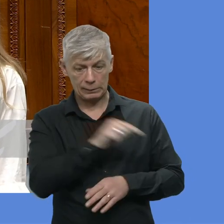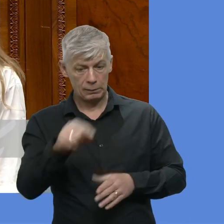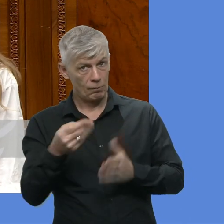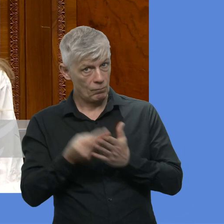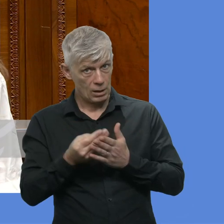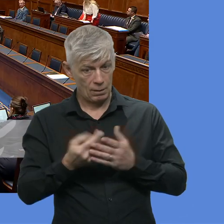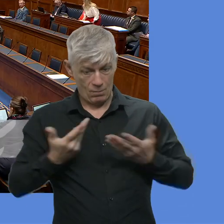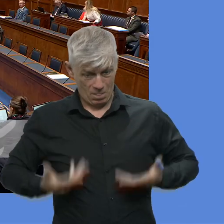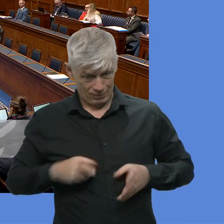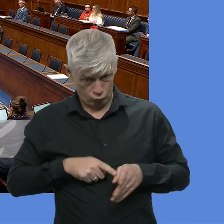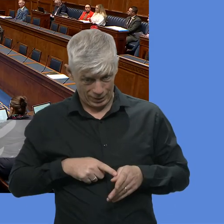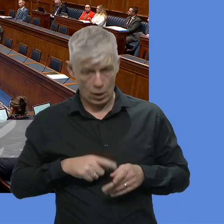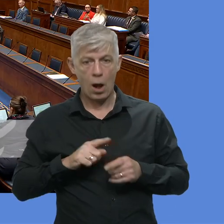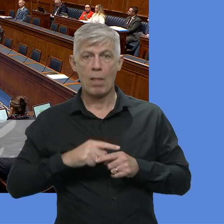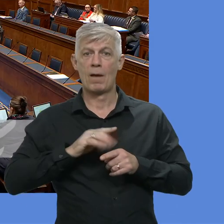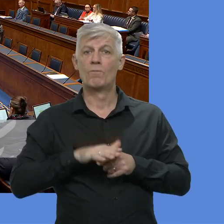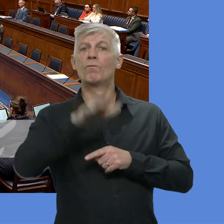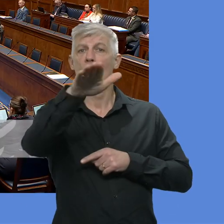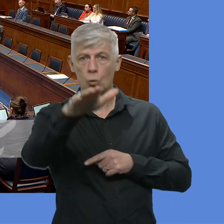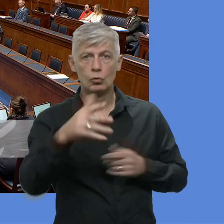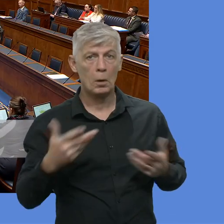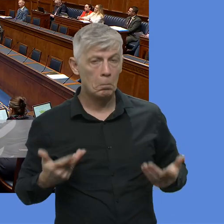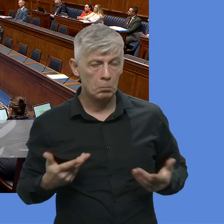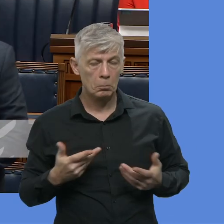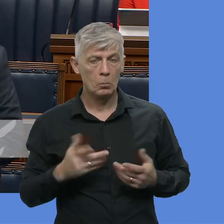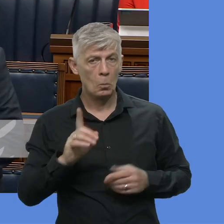also for the future? Minister. Yes,